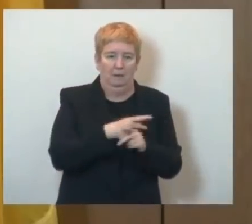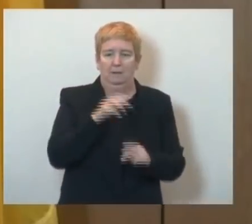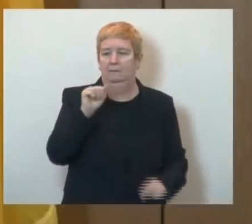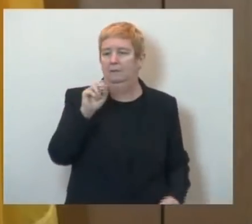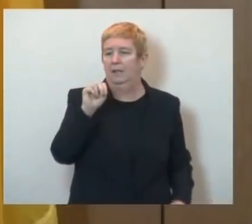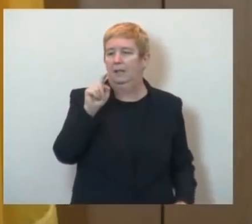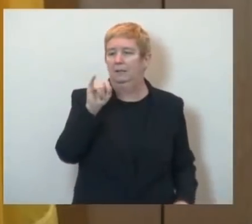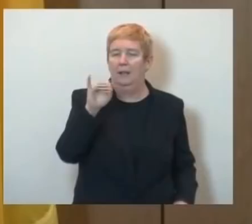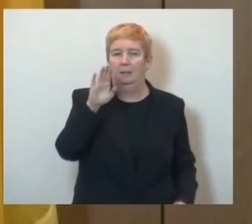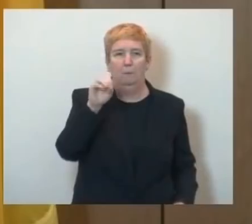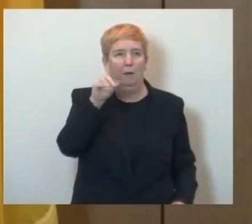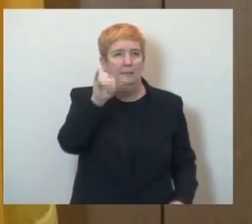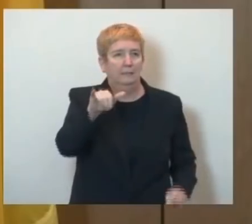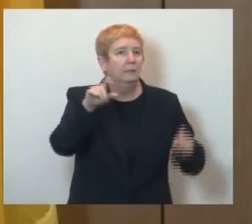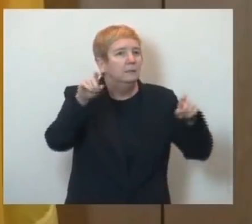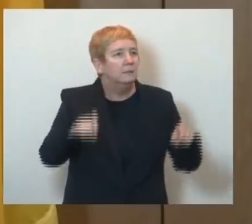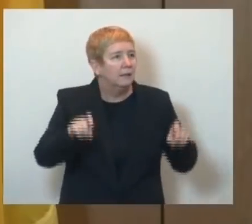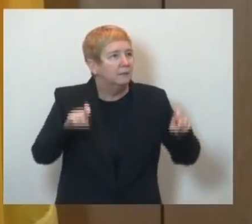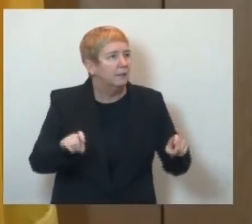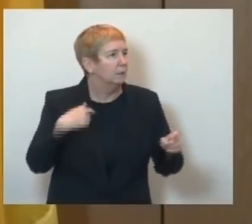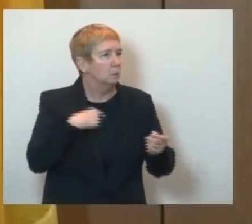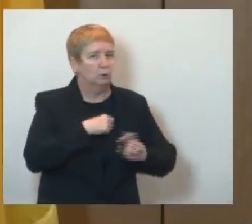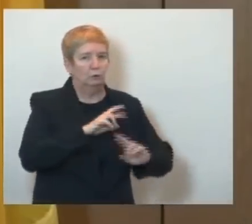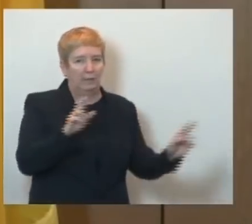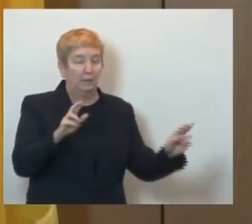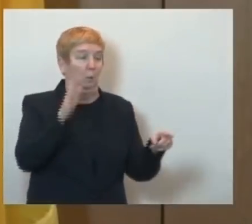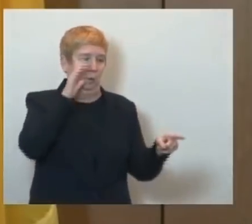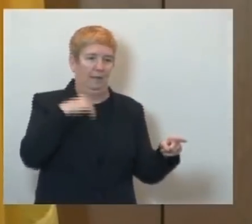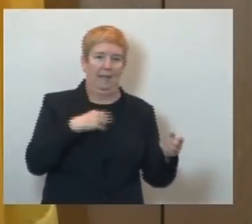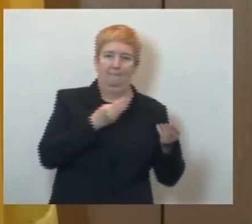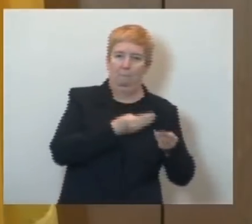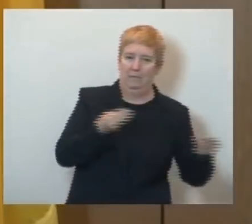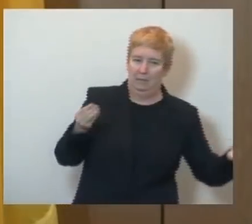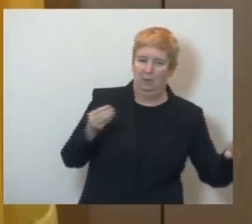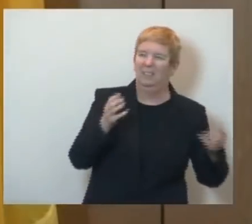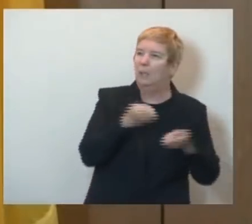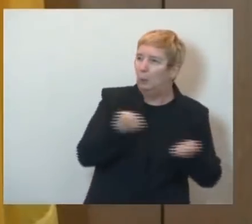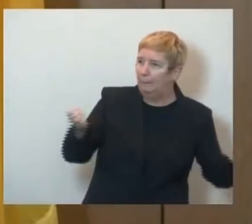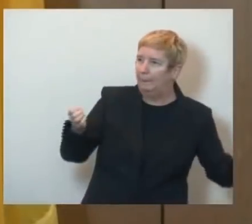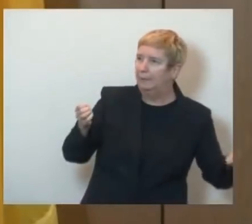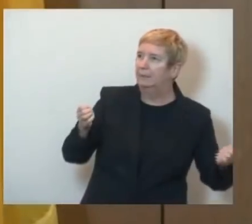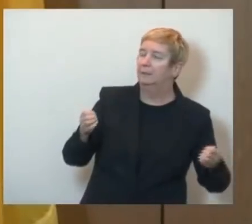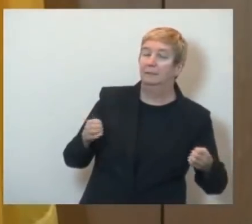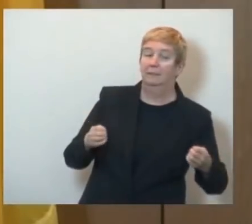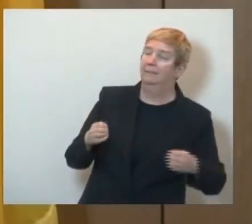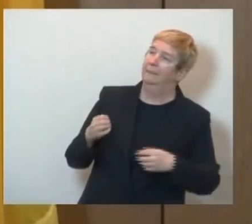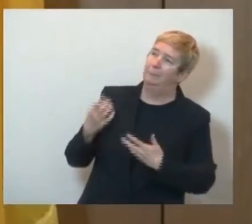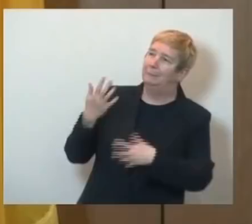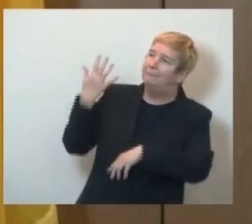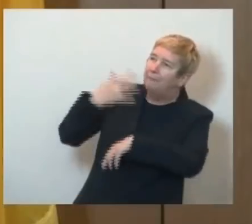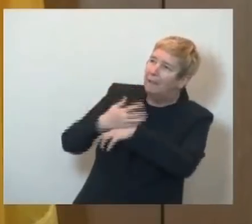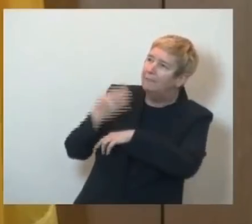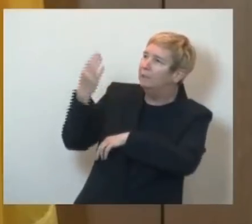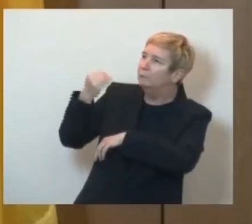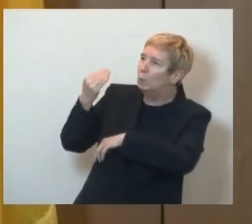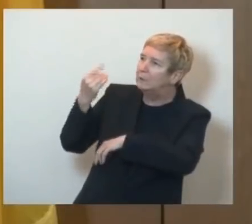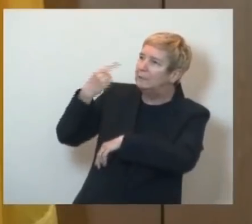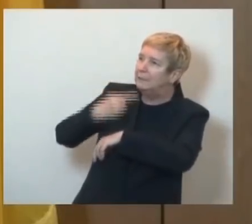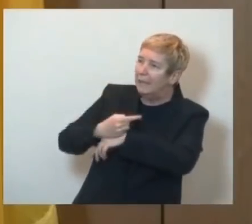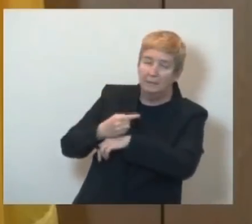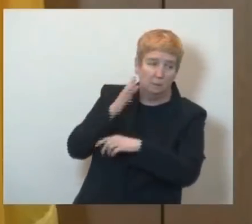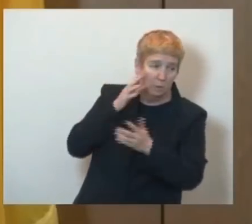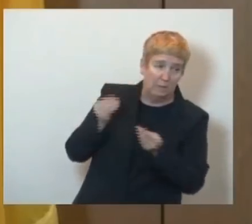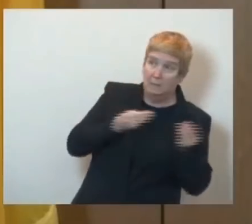phase for antibodies, and then we will get material in the next 5 to 14 days so that we can expand what we're